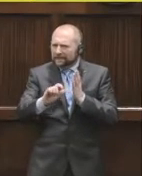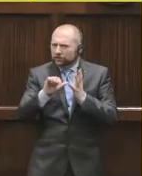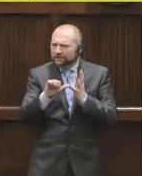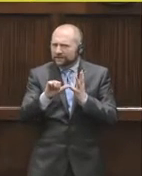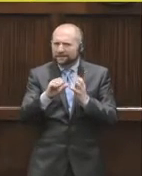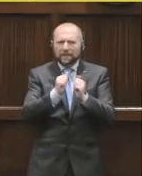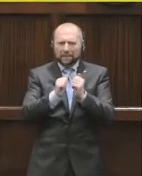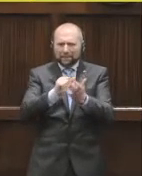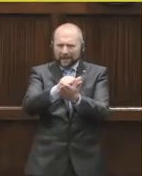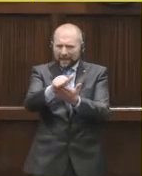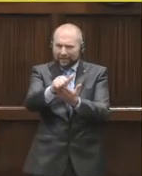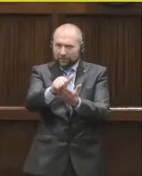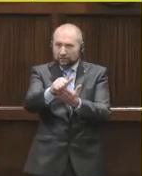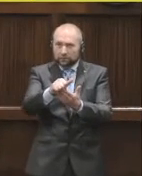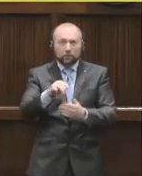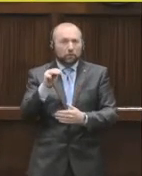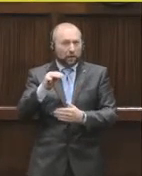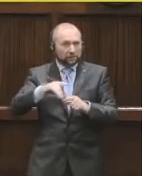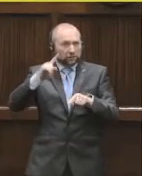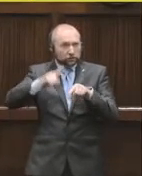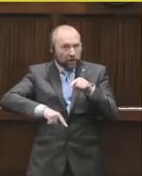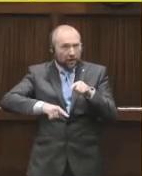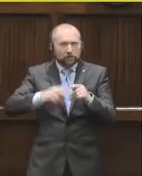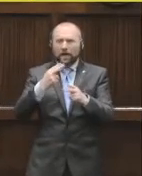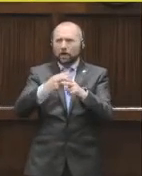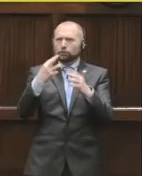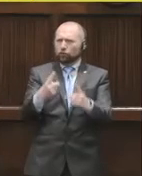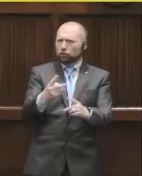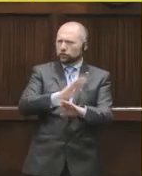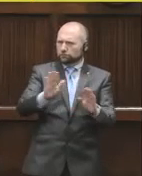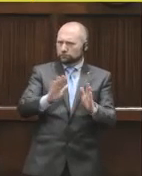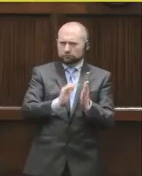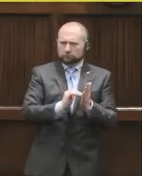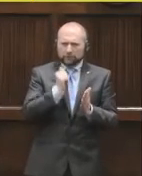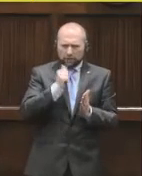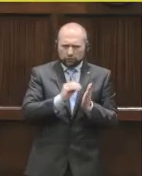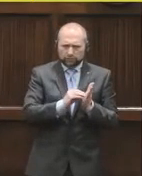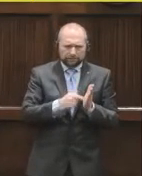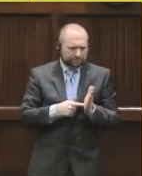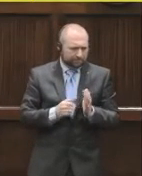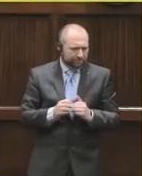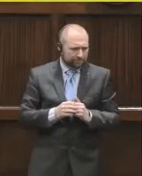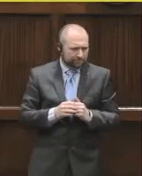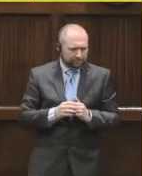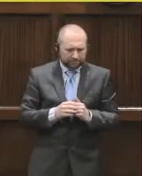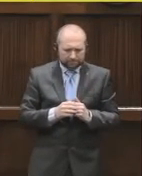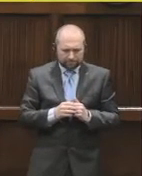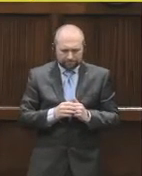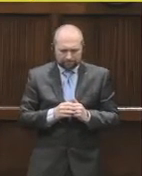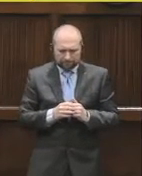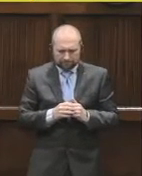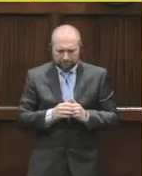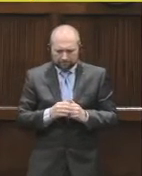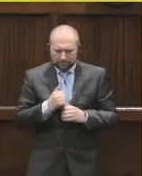6, Amendment 11, potential charge. Out of order. Section 5 is amended.